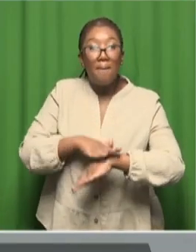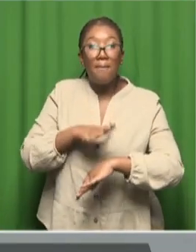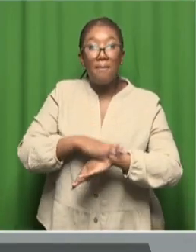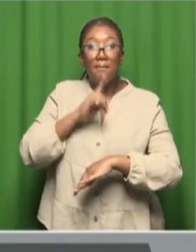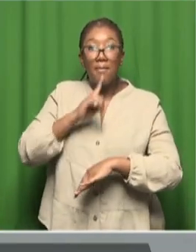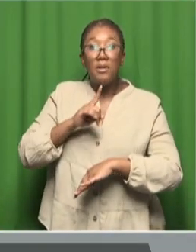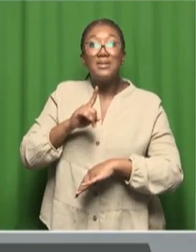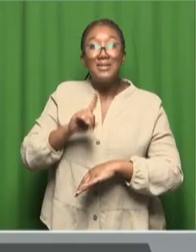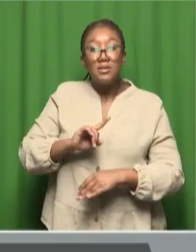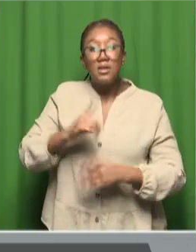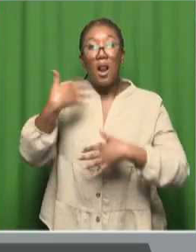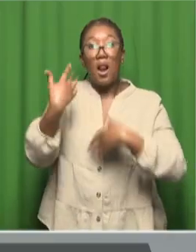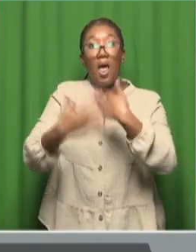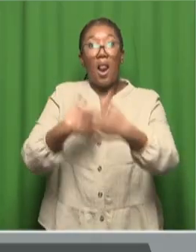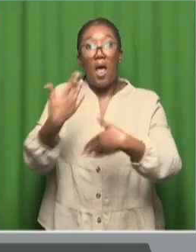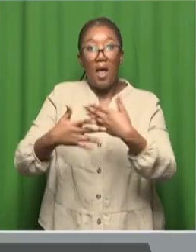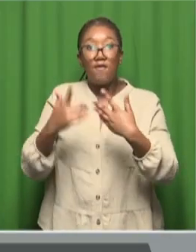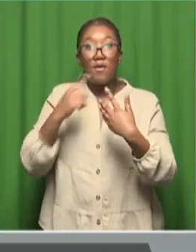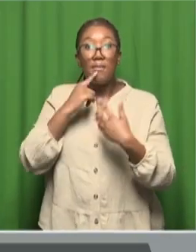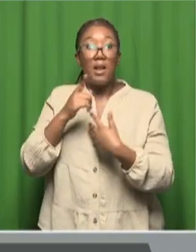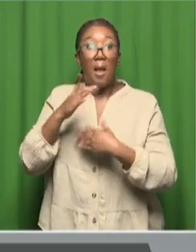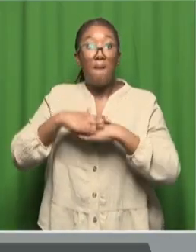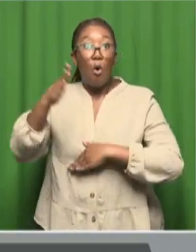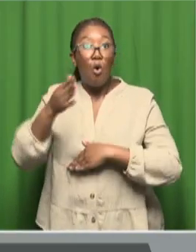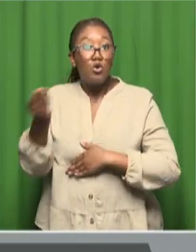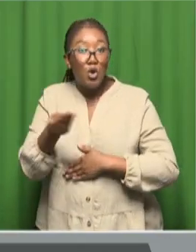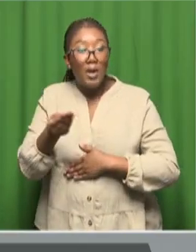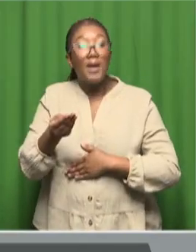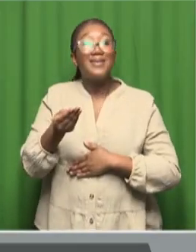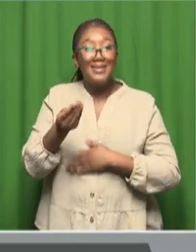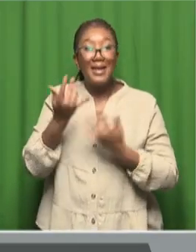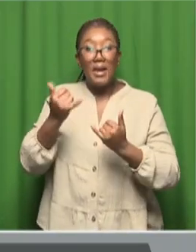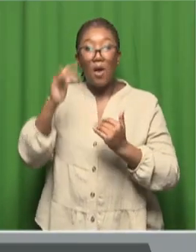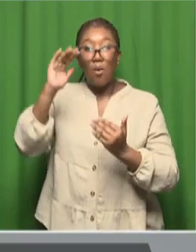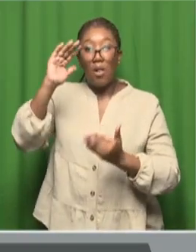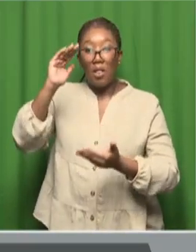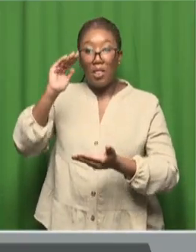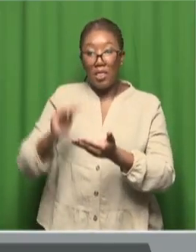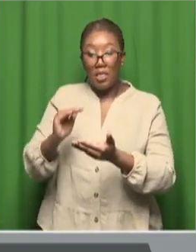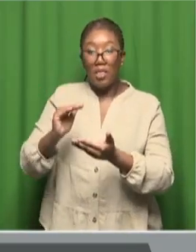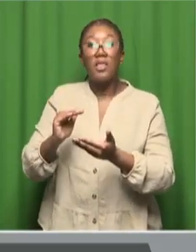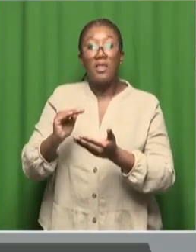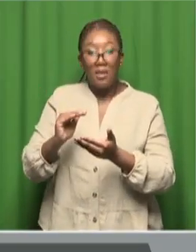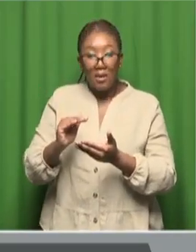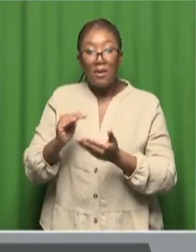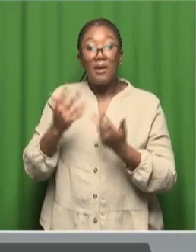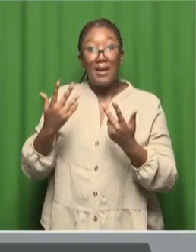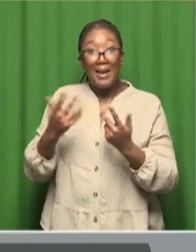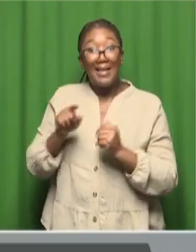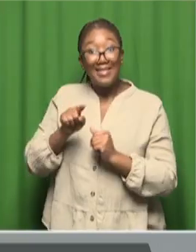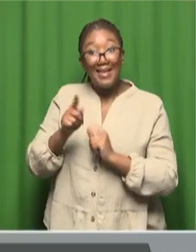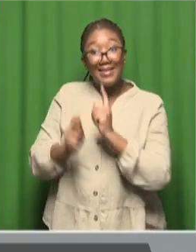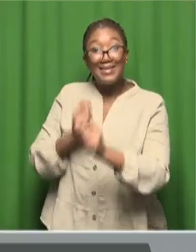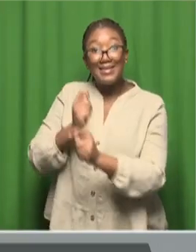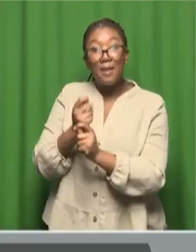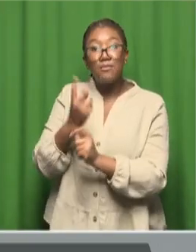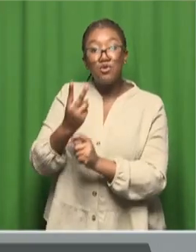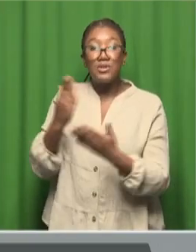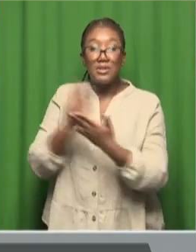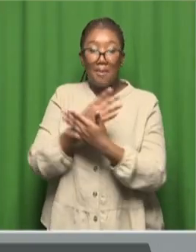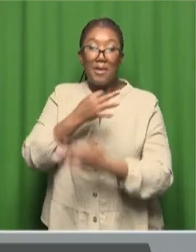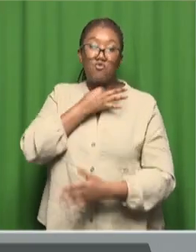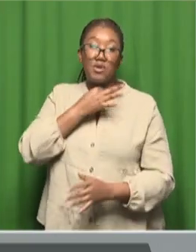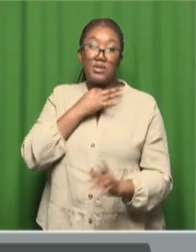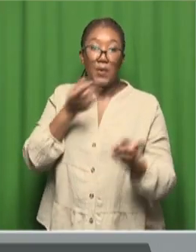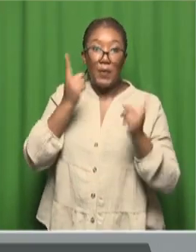to the complications. Now, for this type 2 diabetes, there are multiple risk factors, some that we can do something about